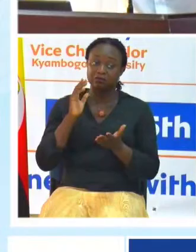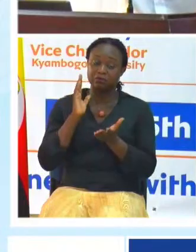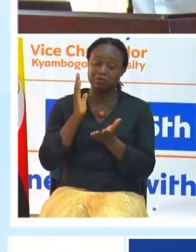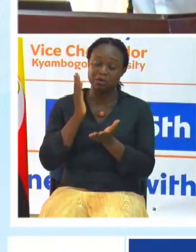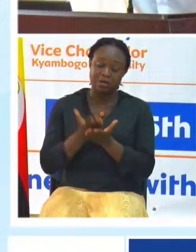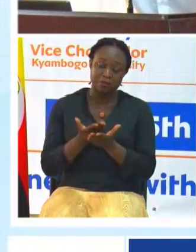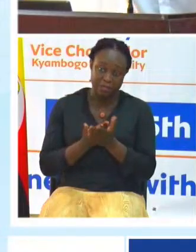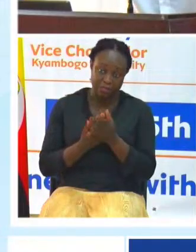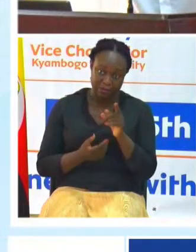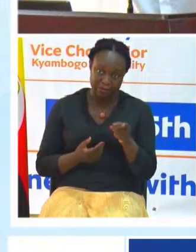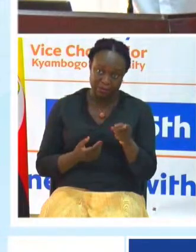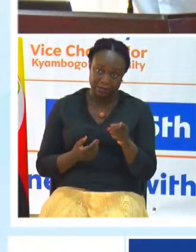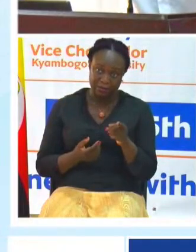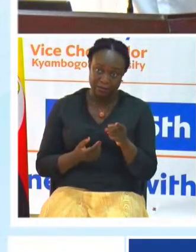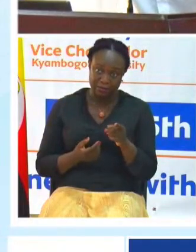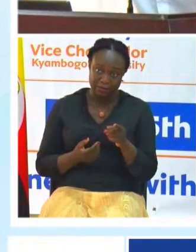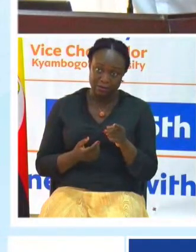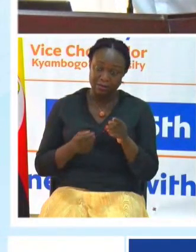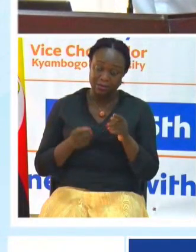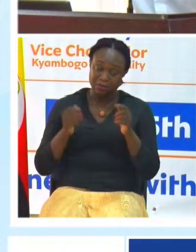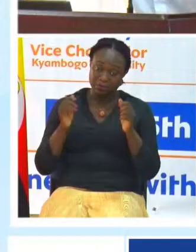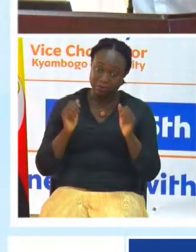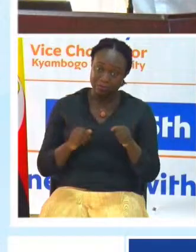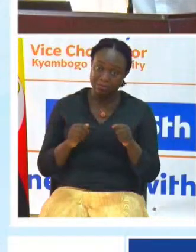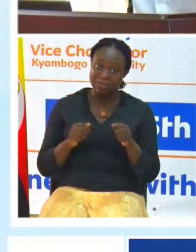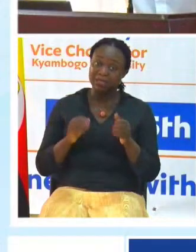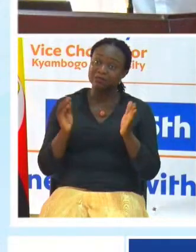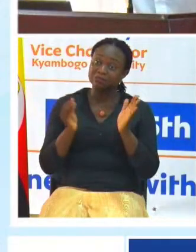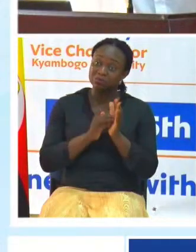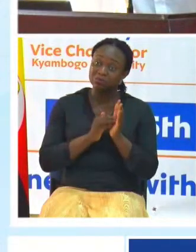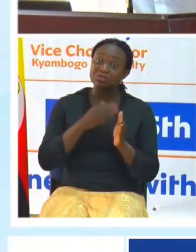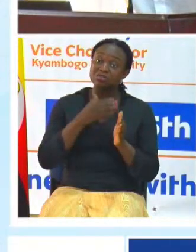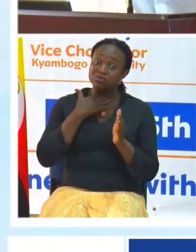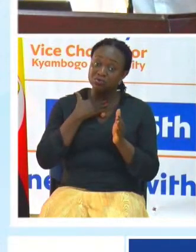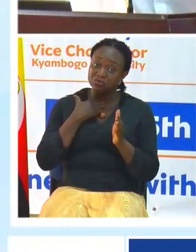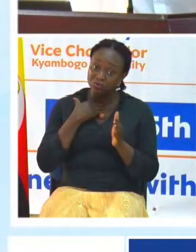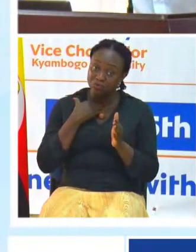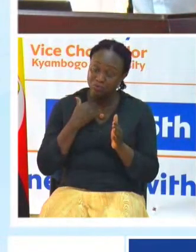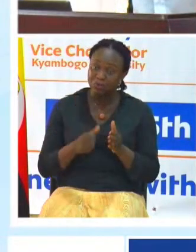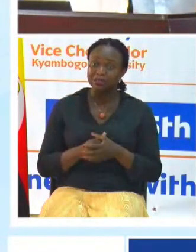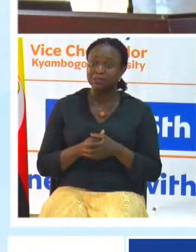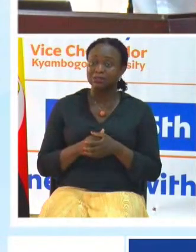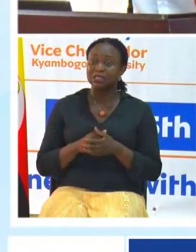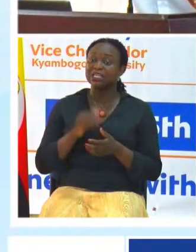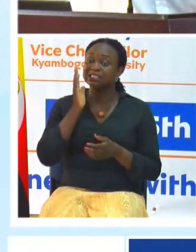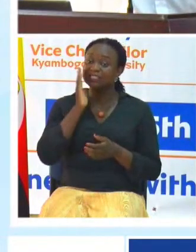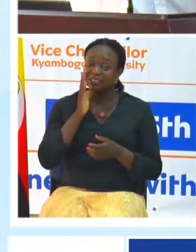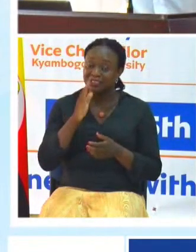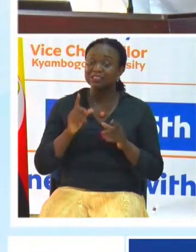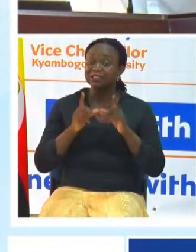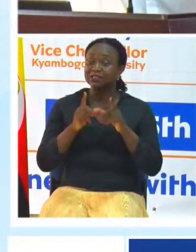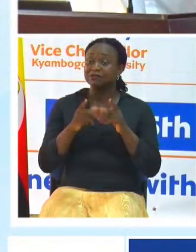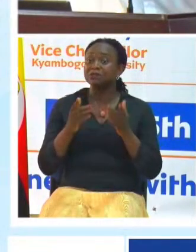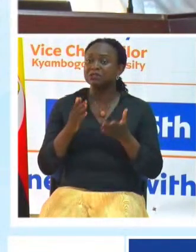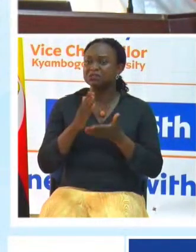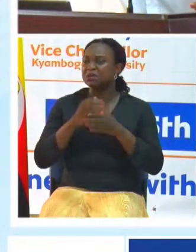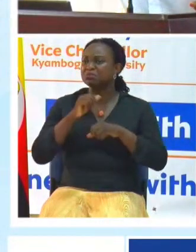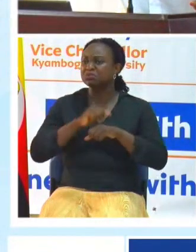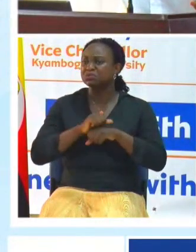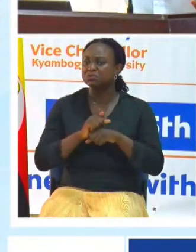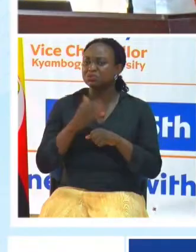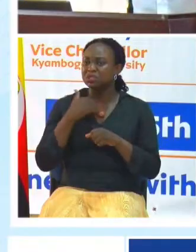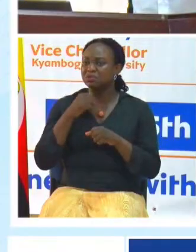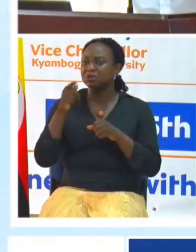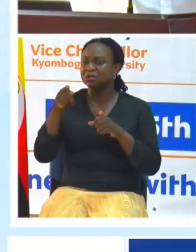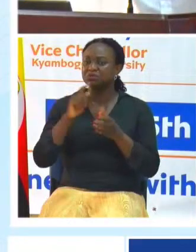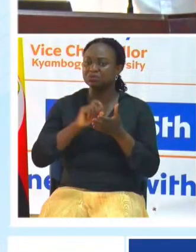not fail to highlight that you want an English proficiency certificate waiver. So some schools will want you to do